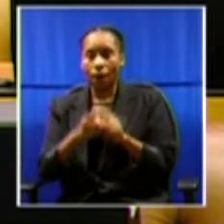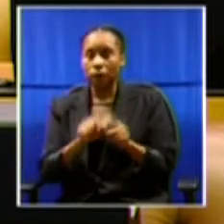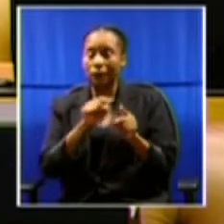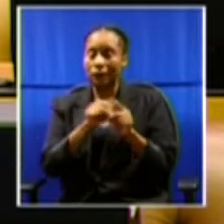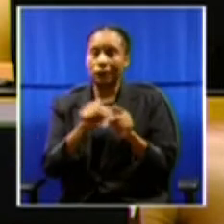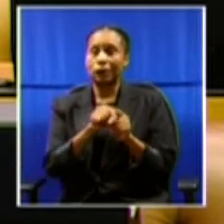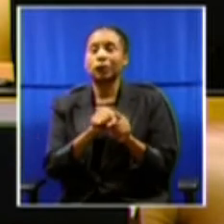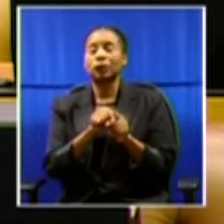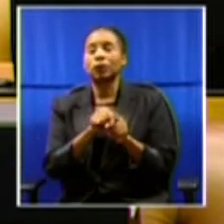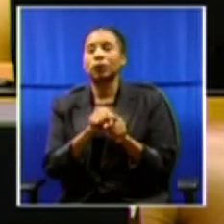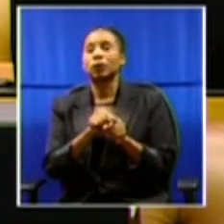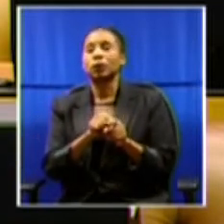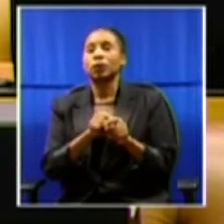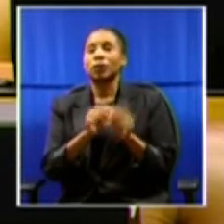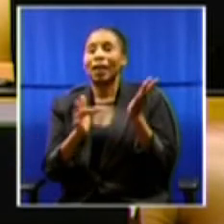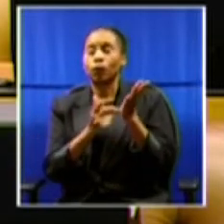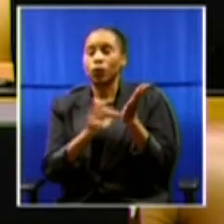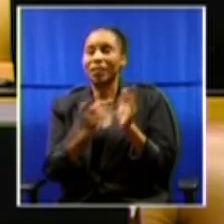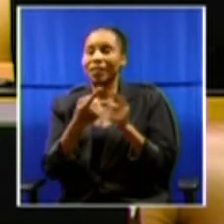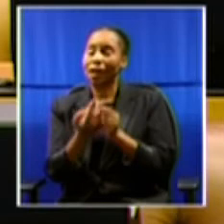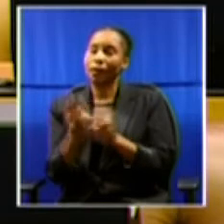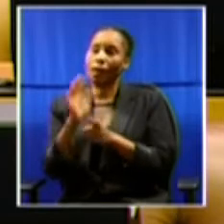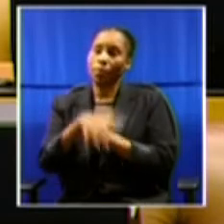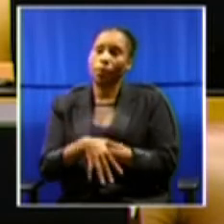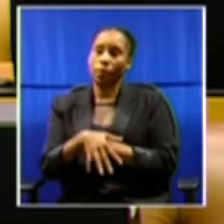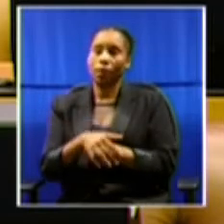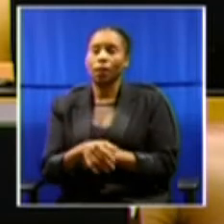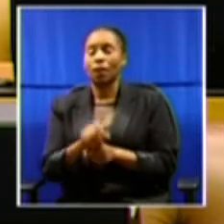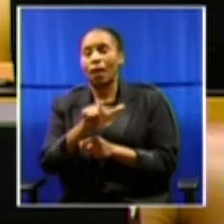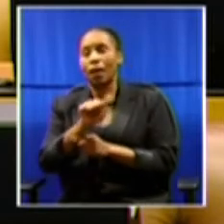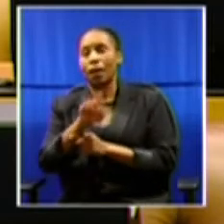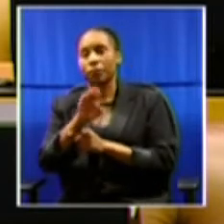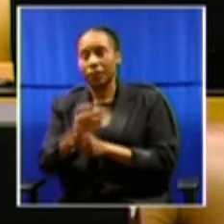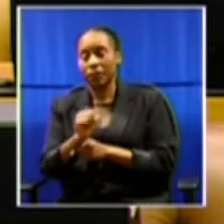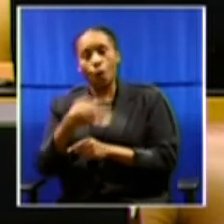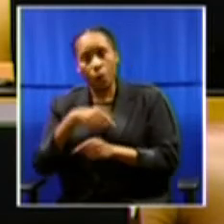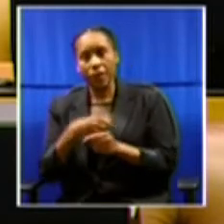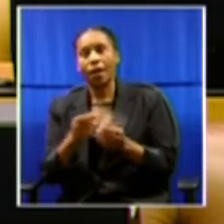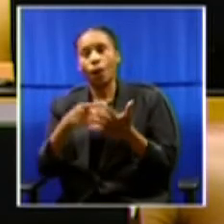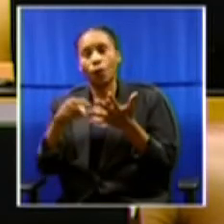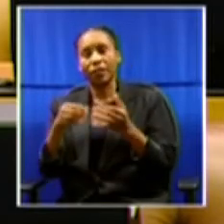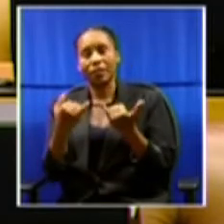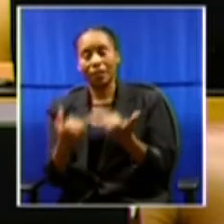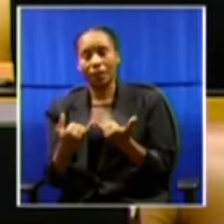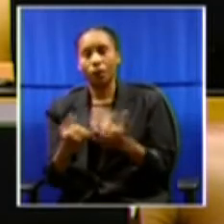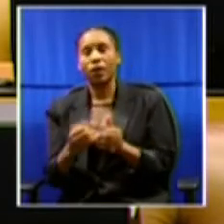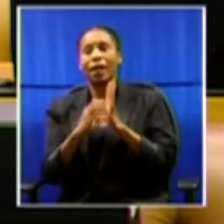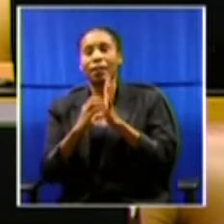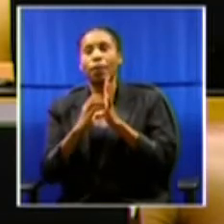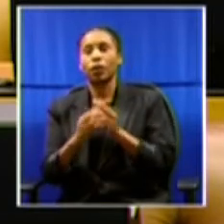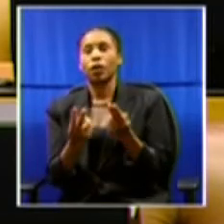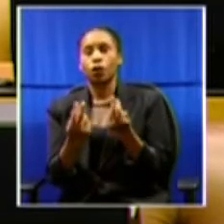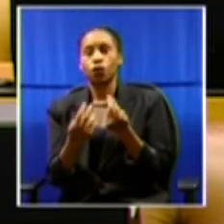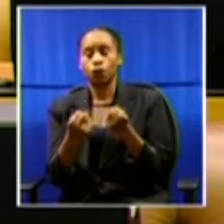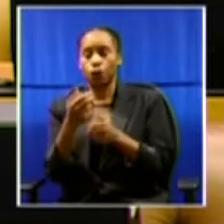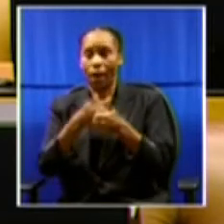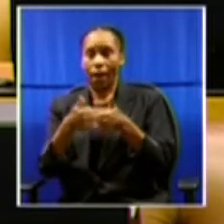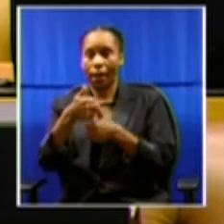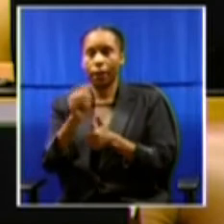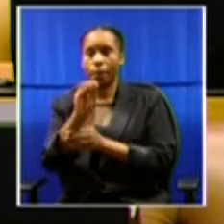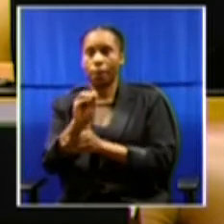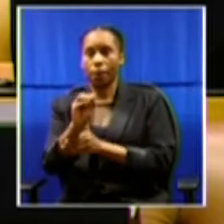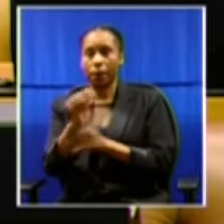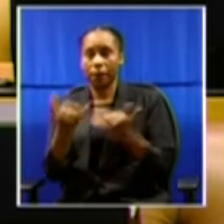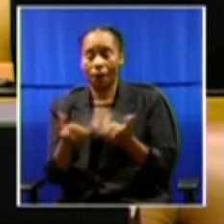that impacts on the laboratories. But we are correcting that. For instance, there is a new head now of